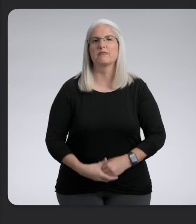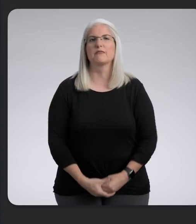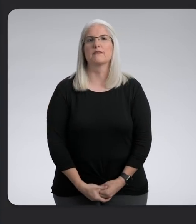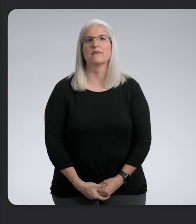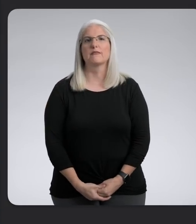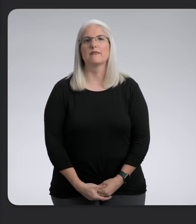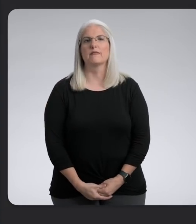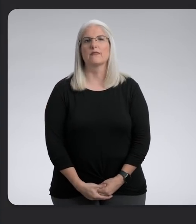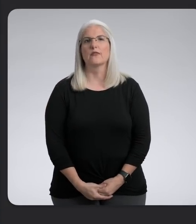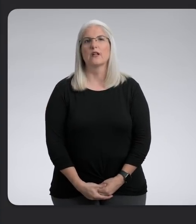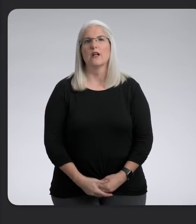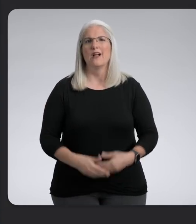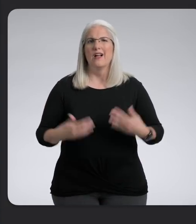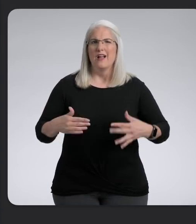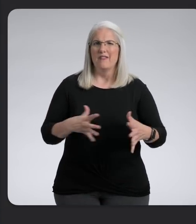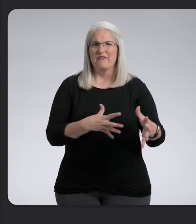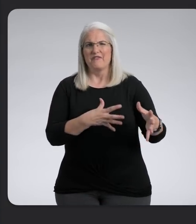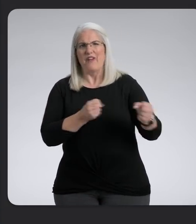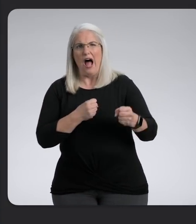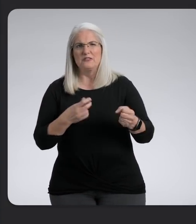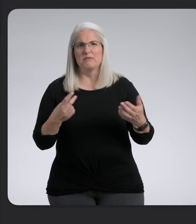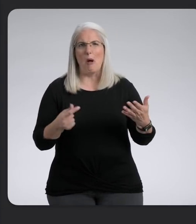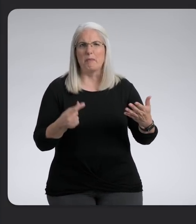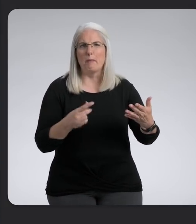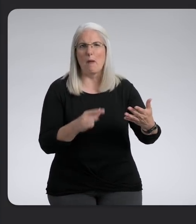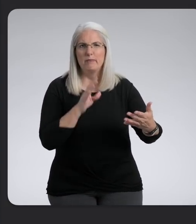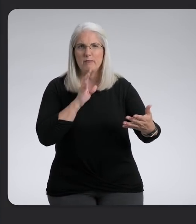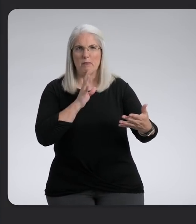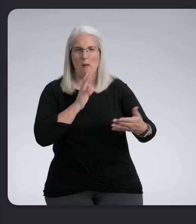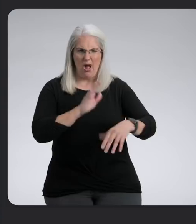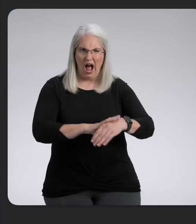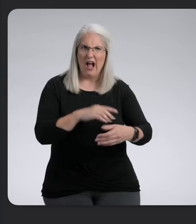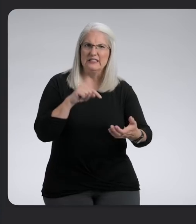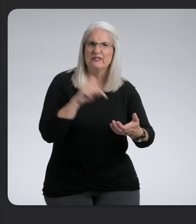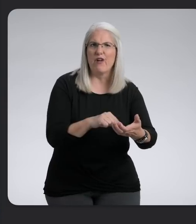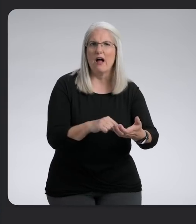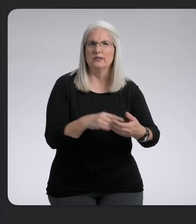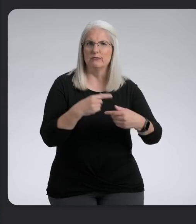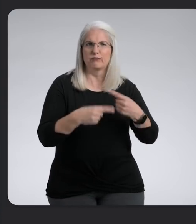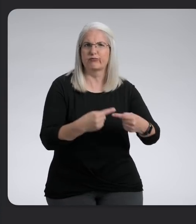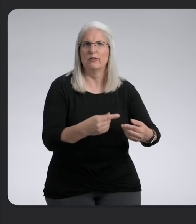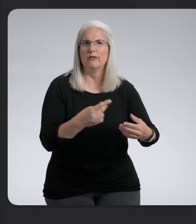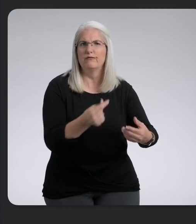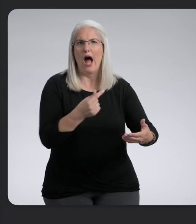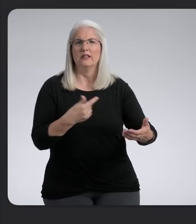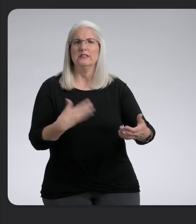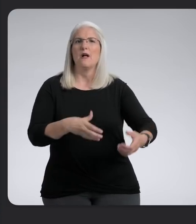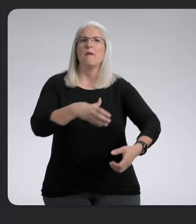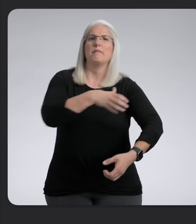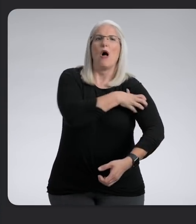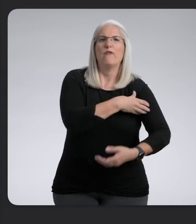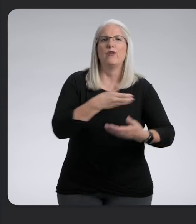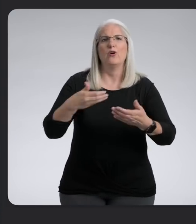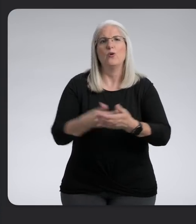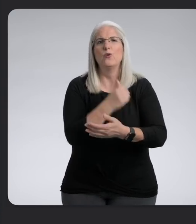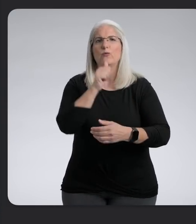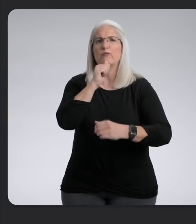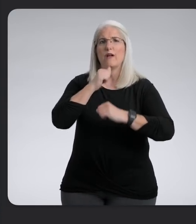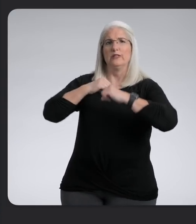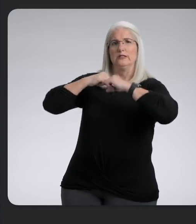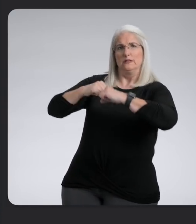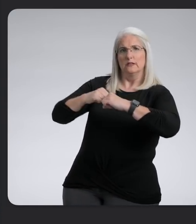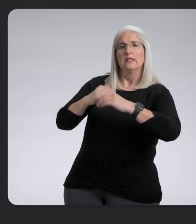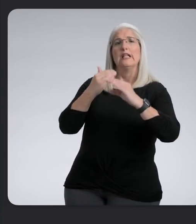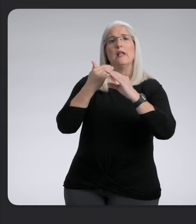It's amazing how fast Siri is with on-device processing. So those are some of the powerful new privacy protections in Mail, Safari, and your apps, along